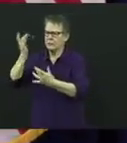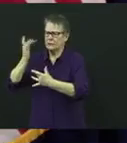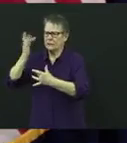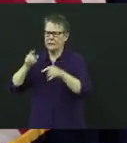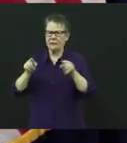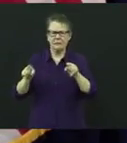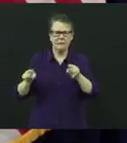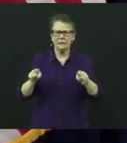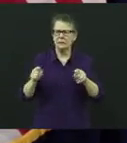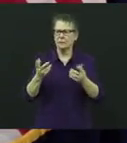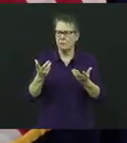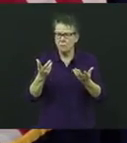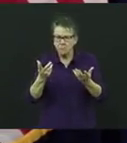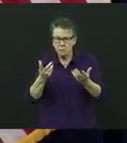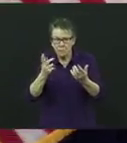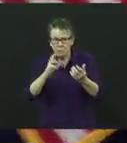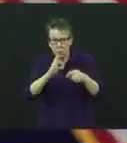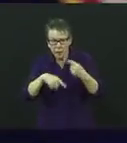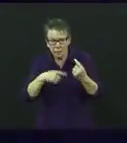on St. Joe's, Judy, if you don't mind.